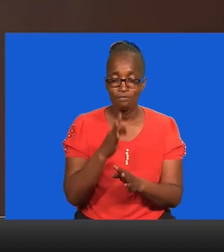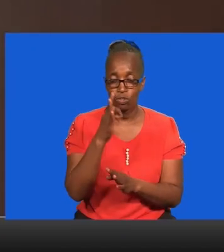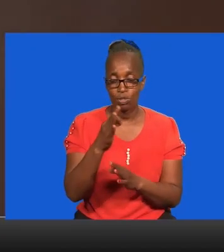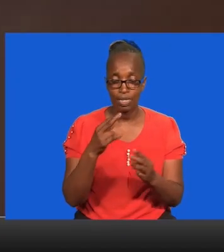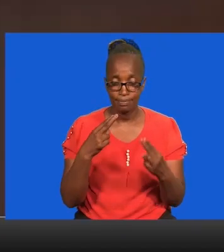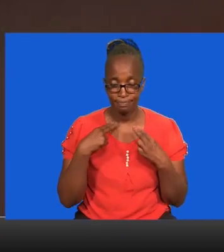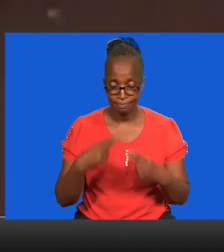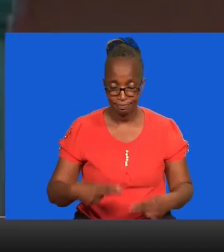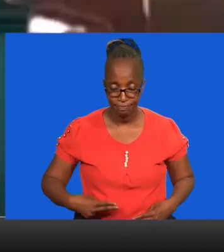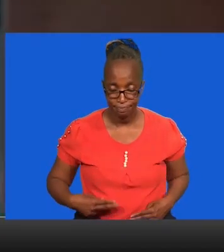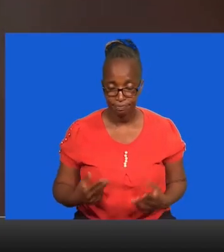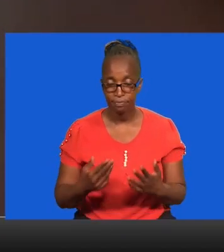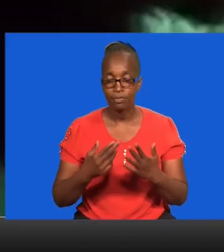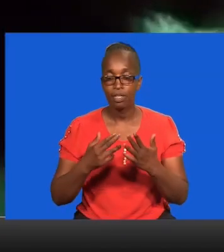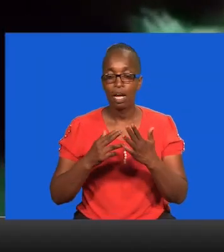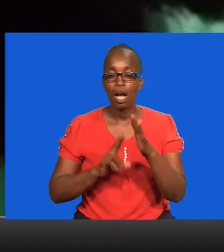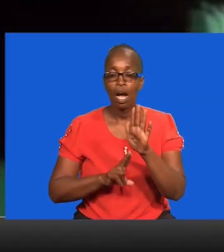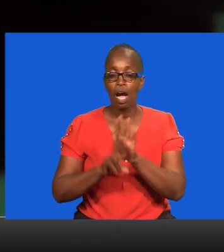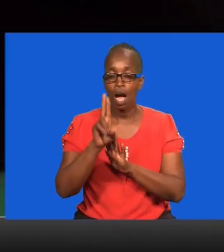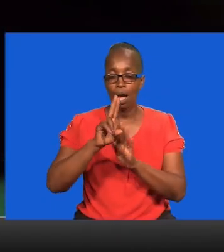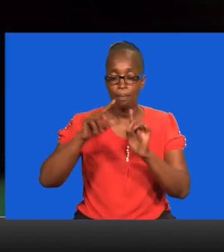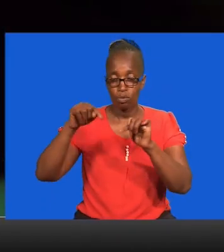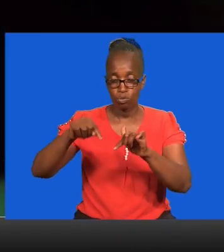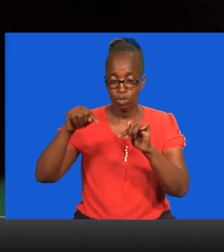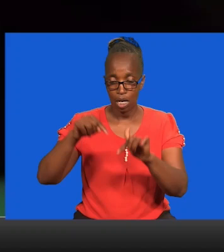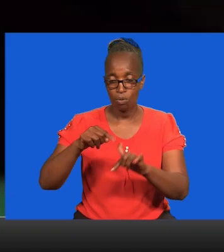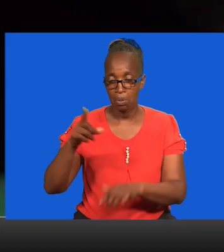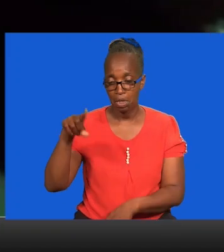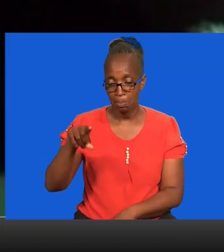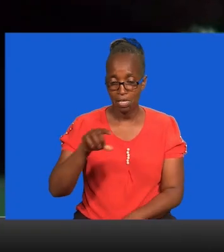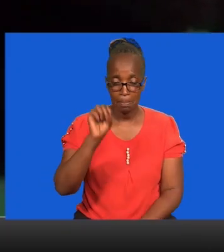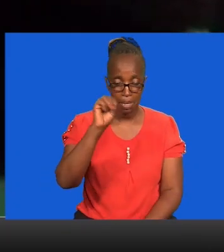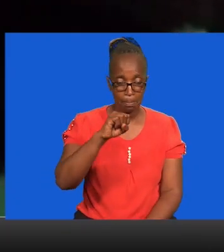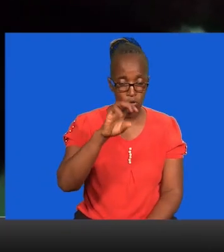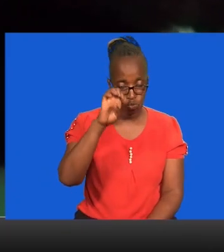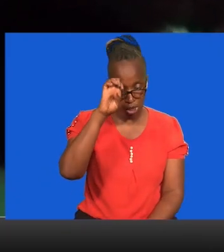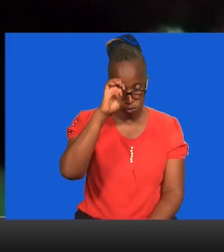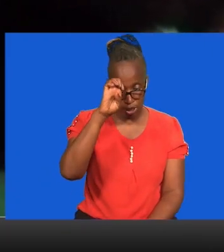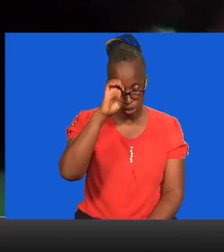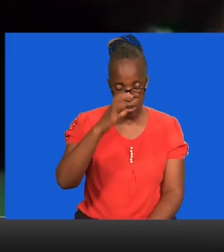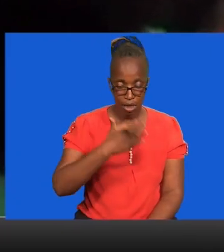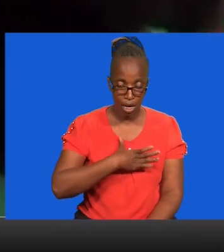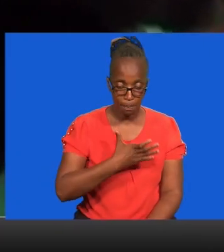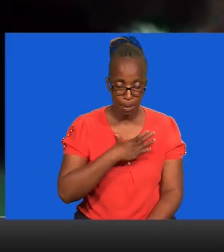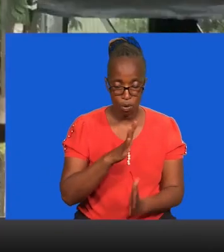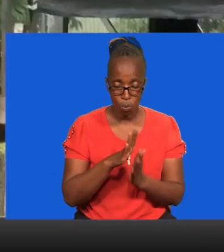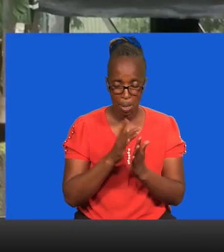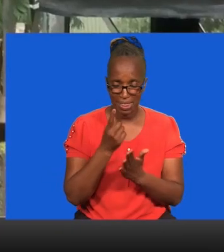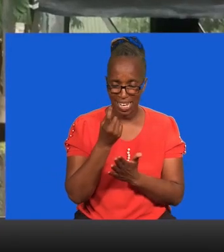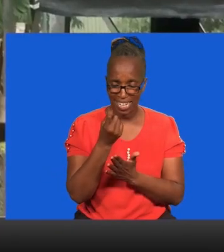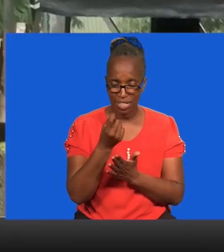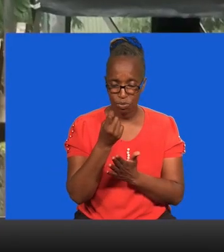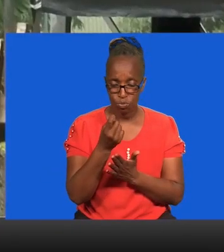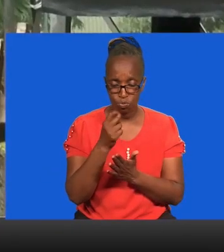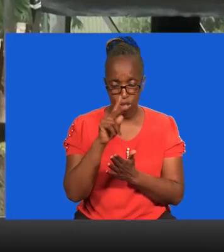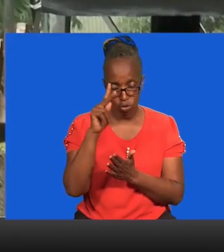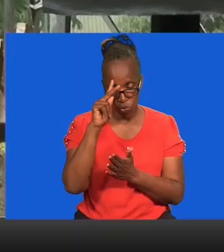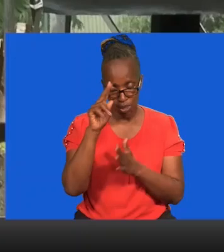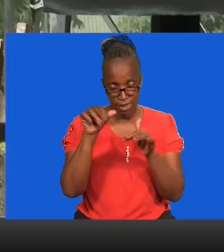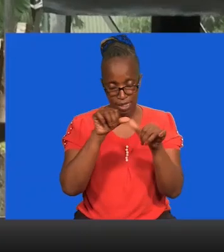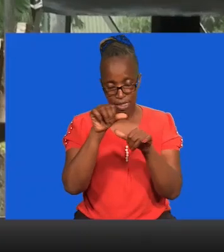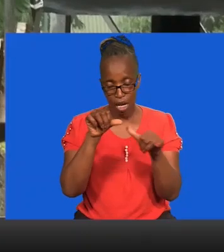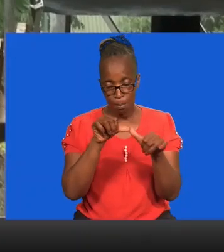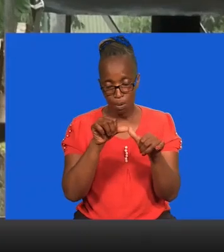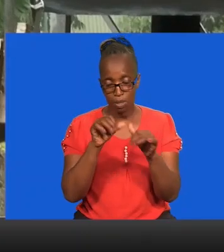Aidha, amesema kuwa kufikia sasa wameweza kuelimisha watu wenye umri mdogo kuhusiana na swala lote